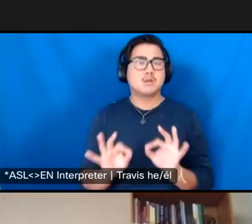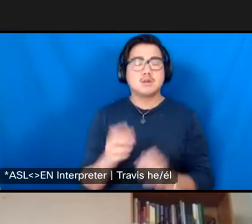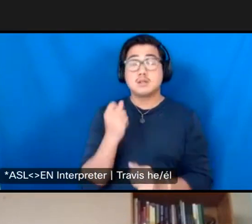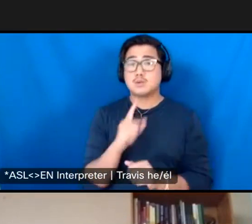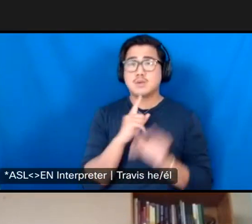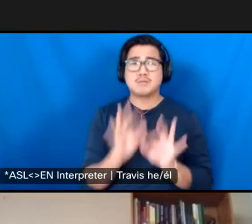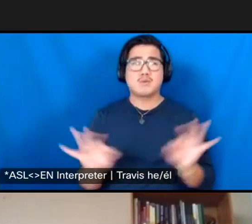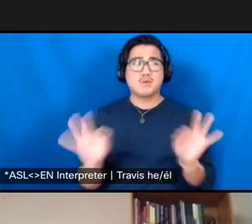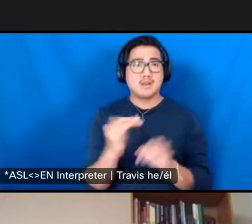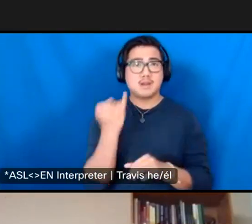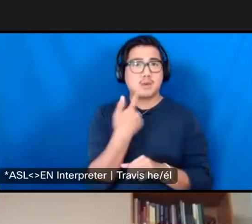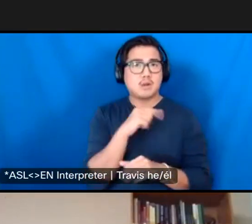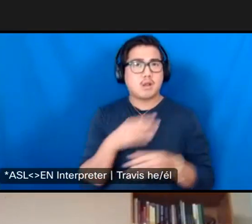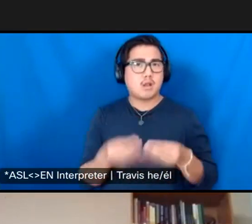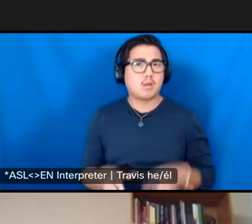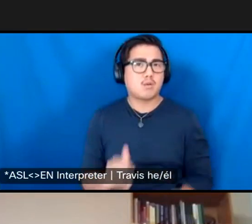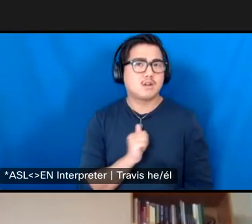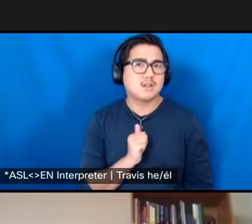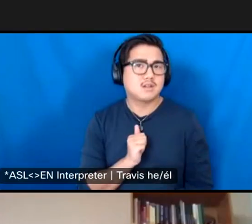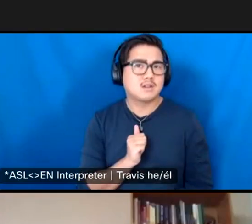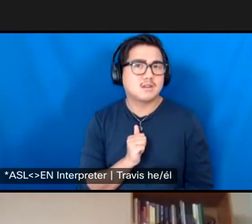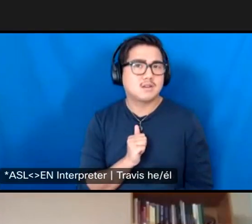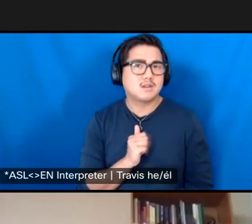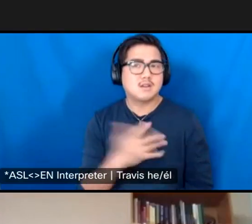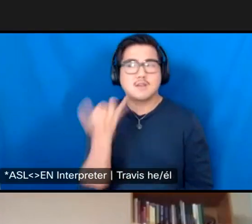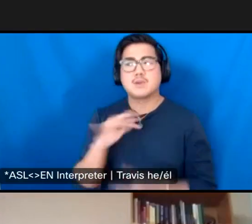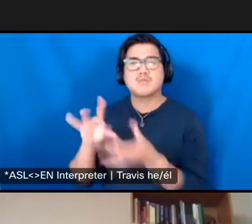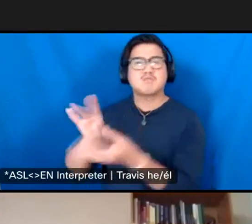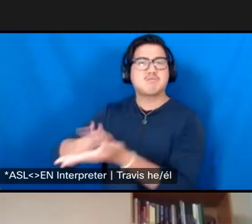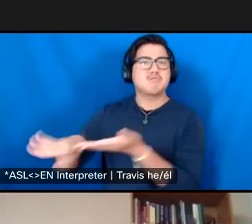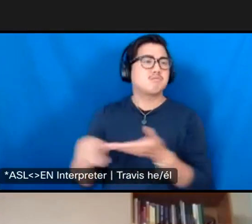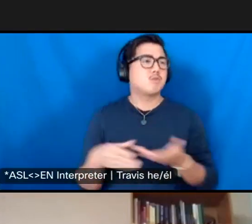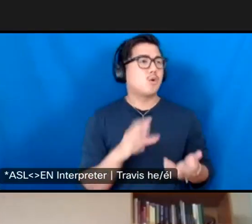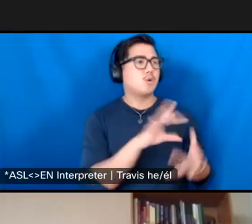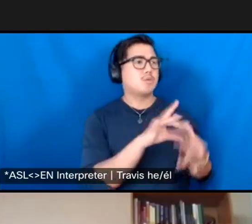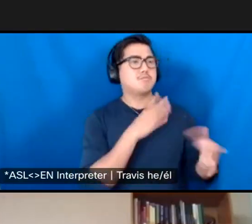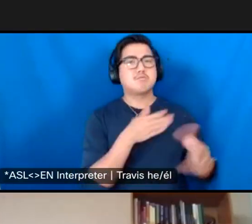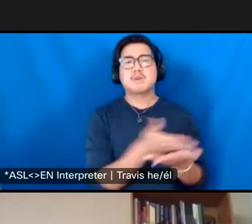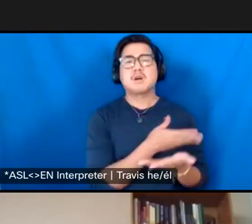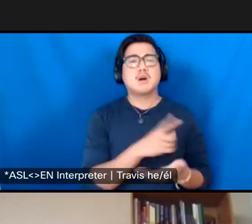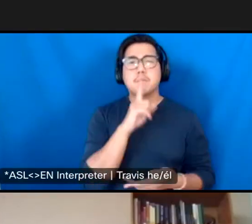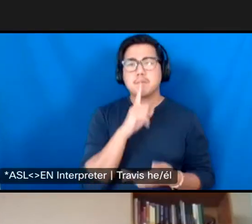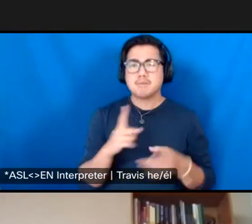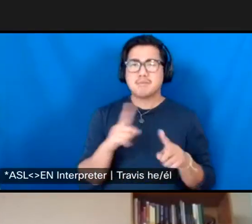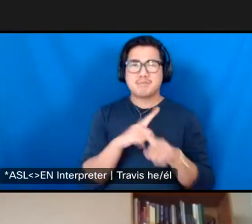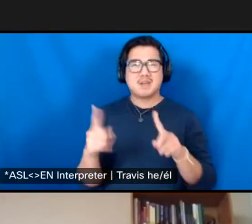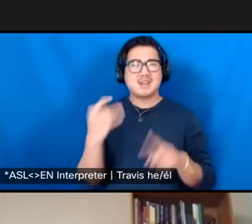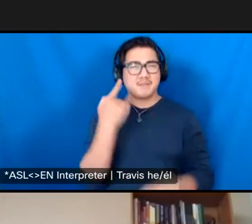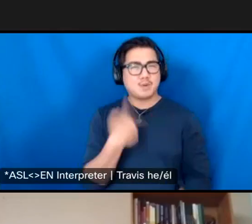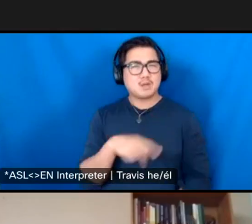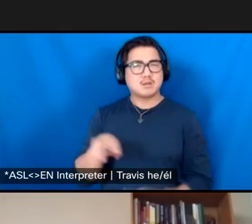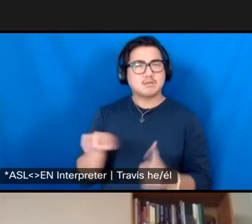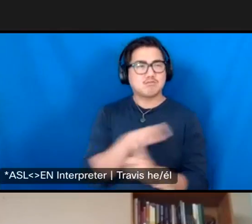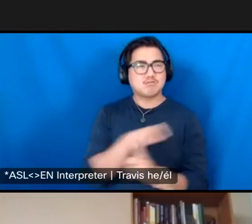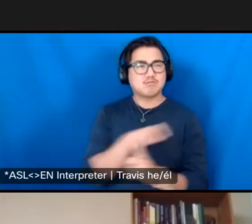those worlds and assign these books to students and do the supervision that really informs and